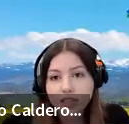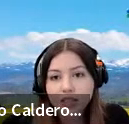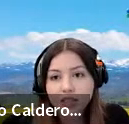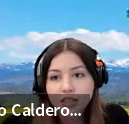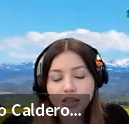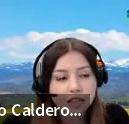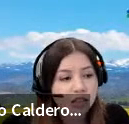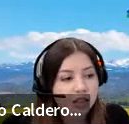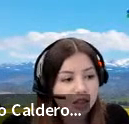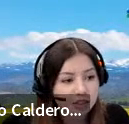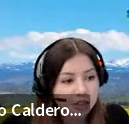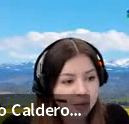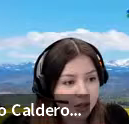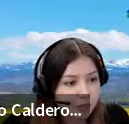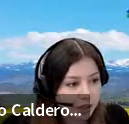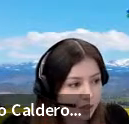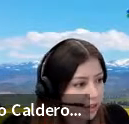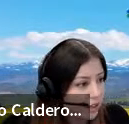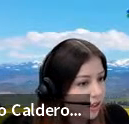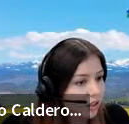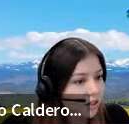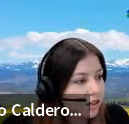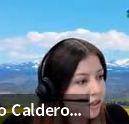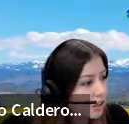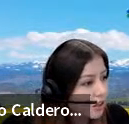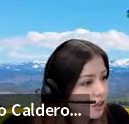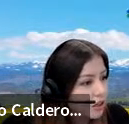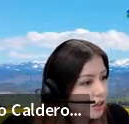with the CSC in the next coming up meeting.